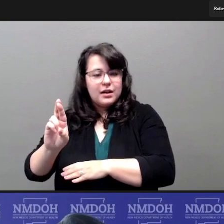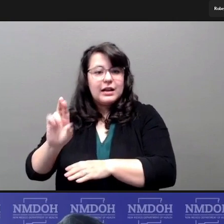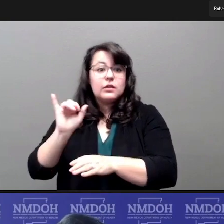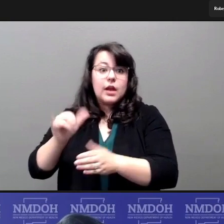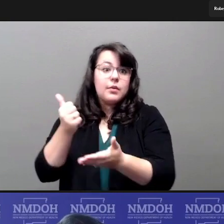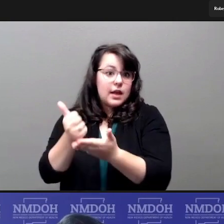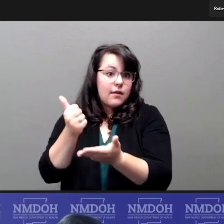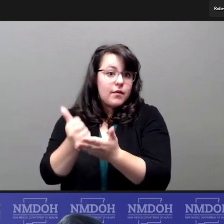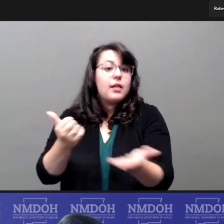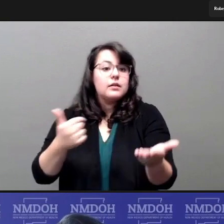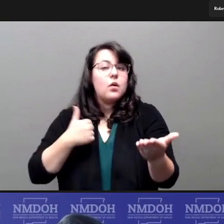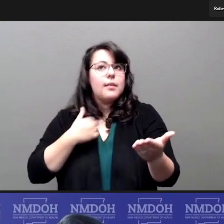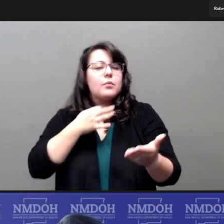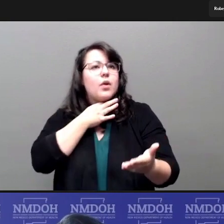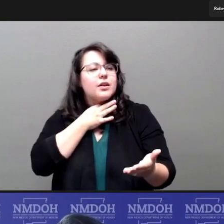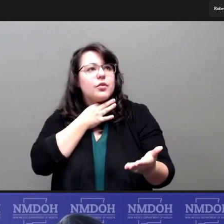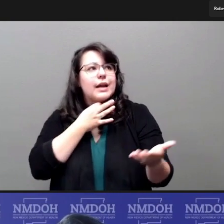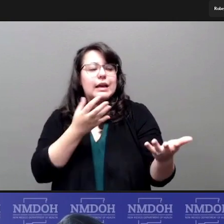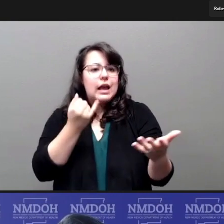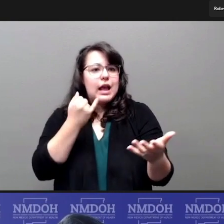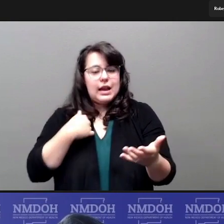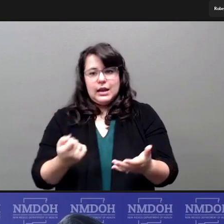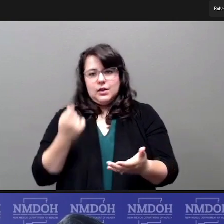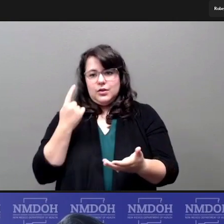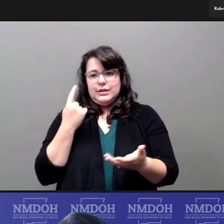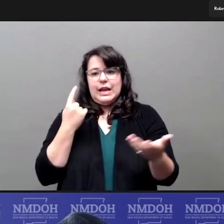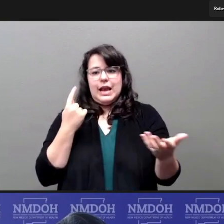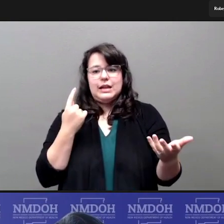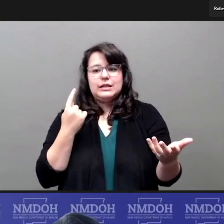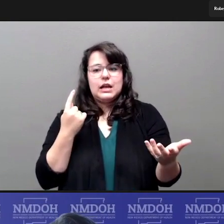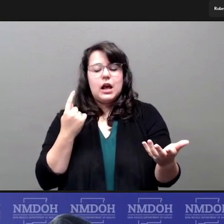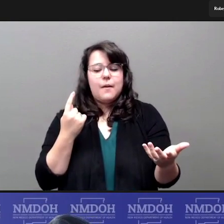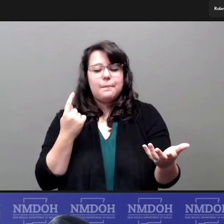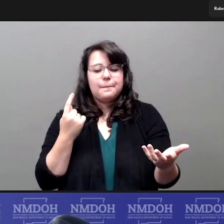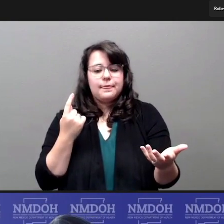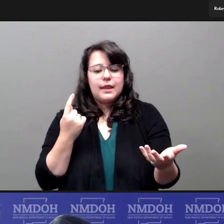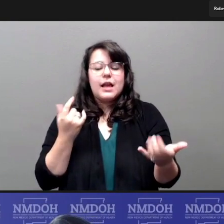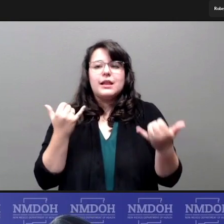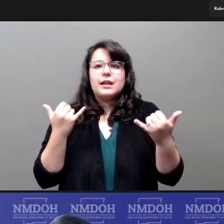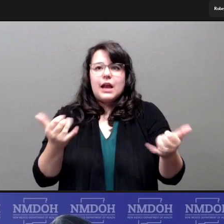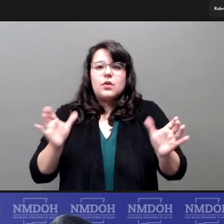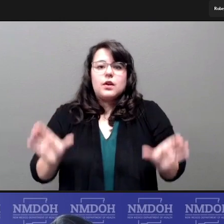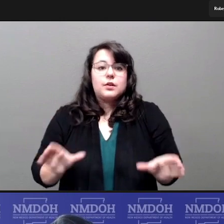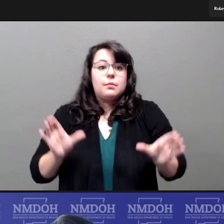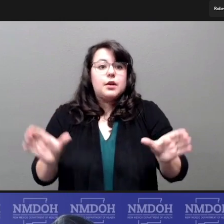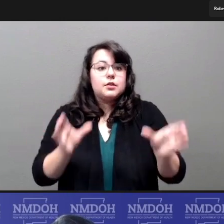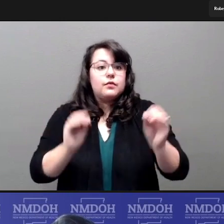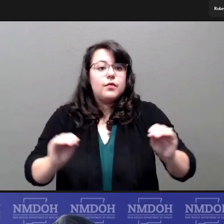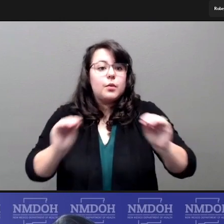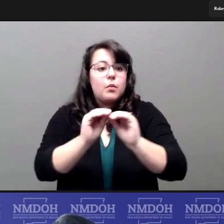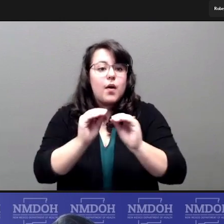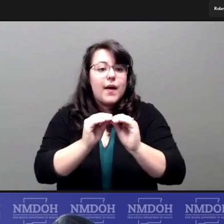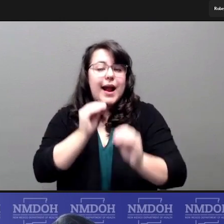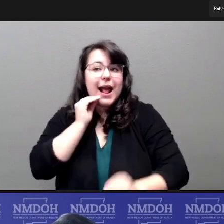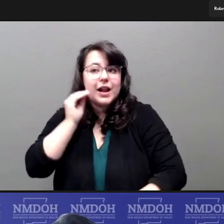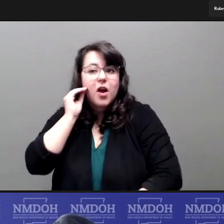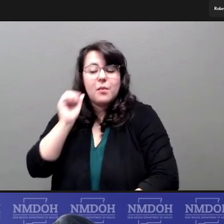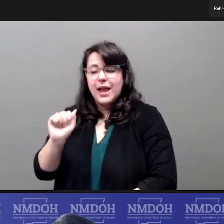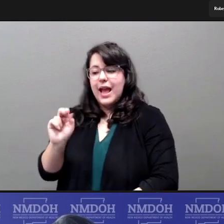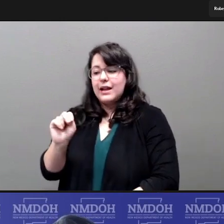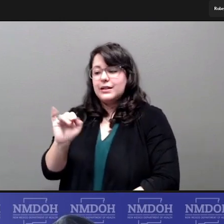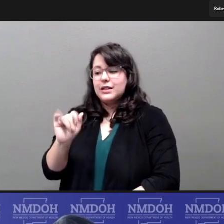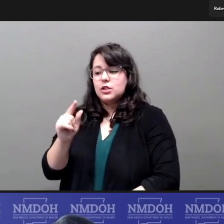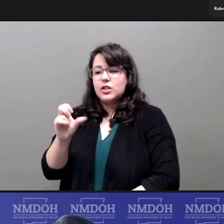I'm wondering, I understand that there's a push now for more home antigen tests.